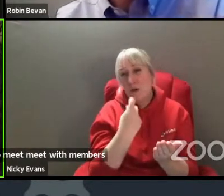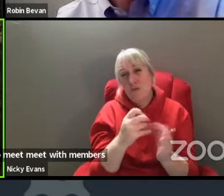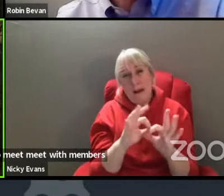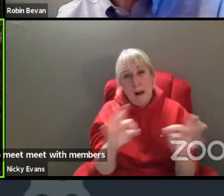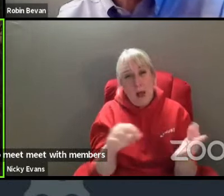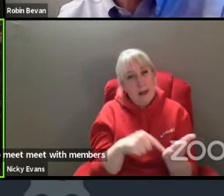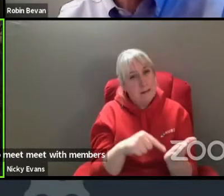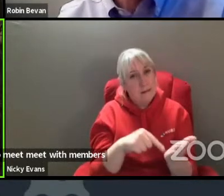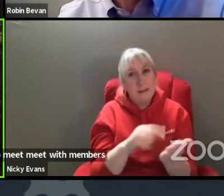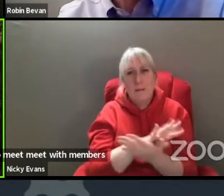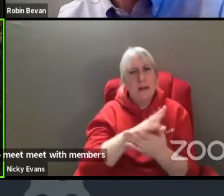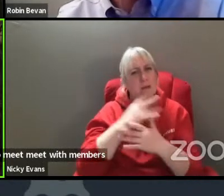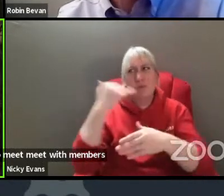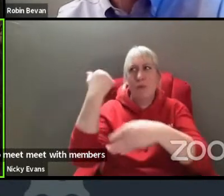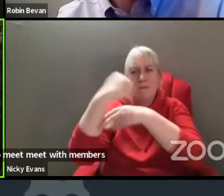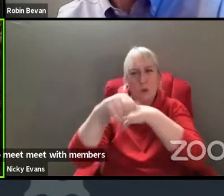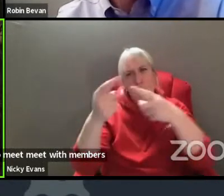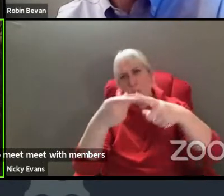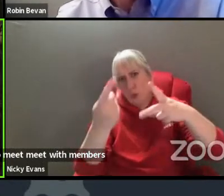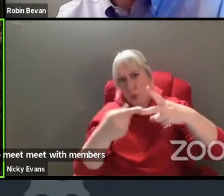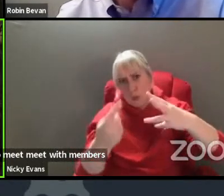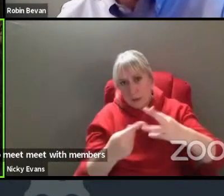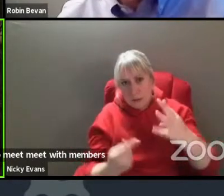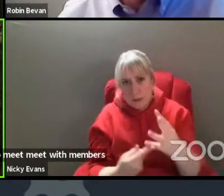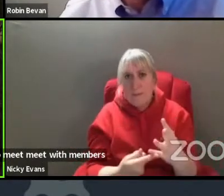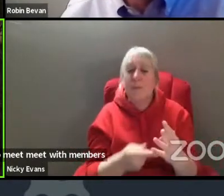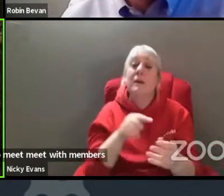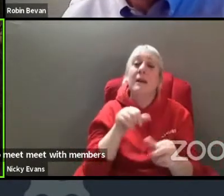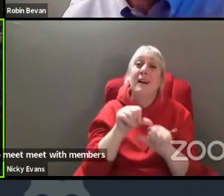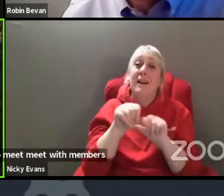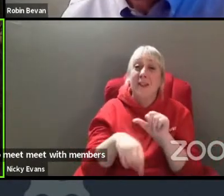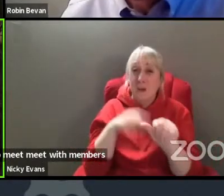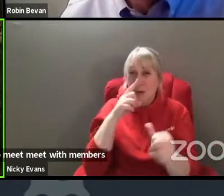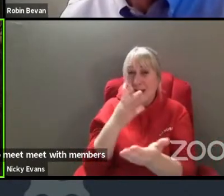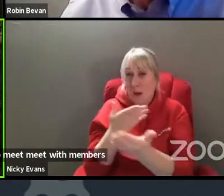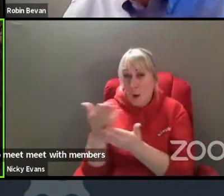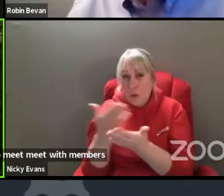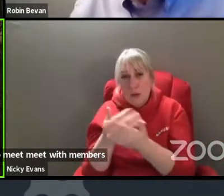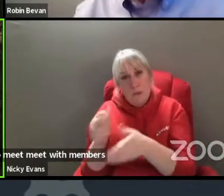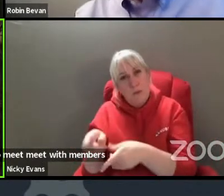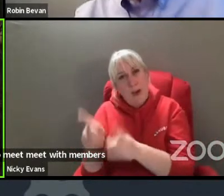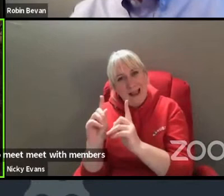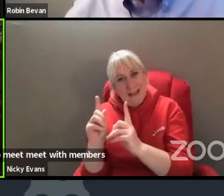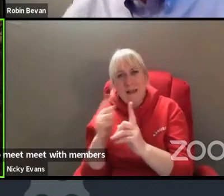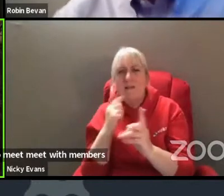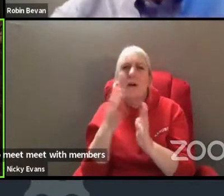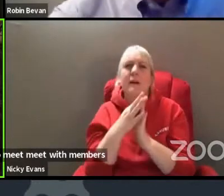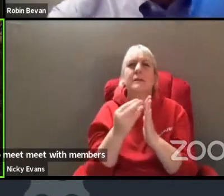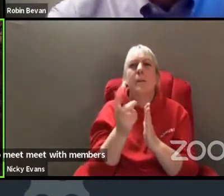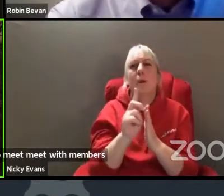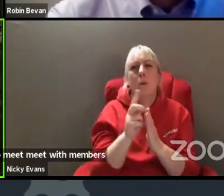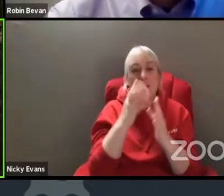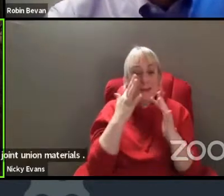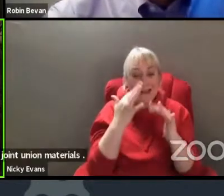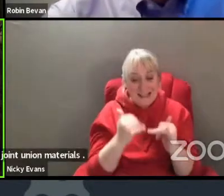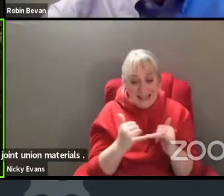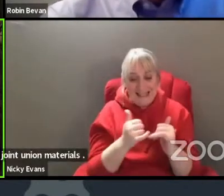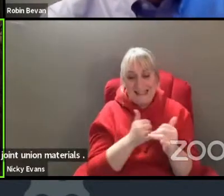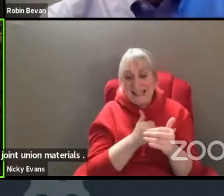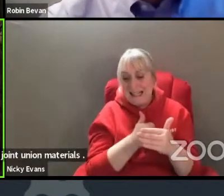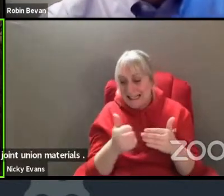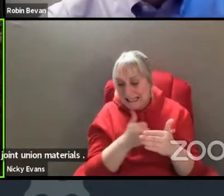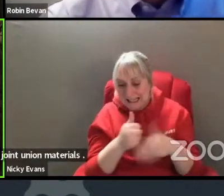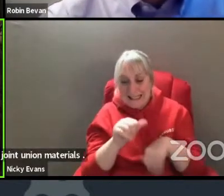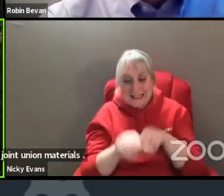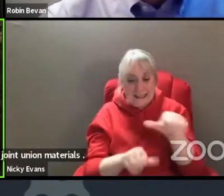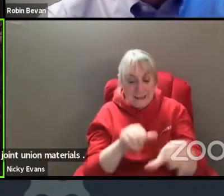negotiate for the safest possible return to school. These cover things like the testing regime, mask wearing. We say